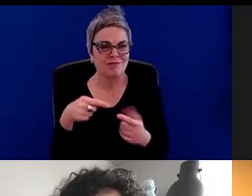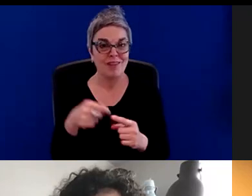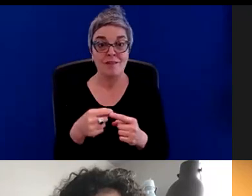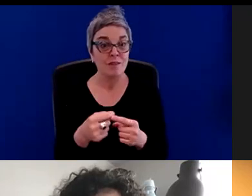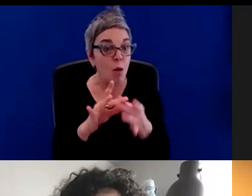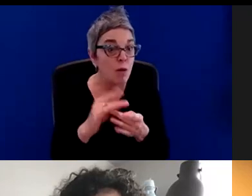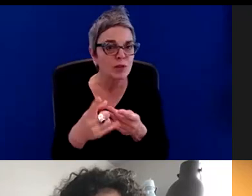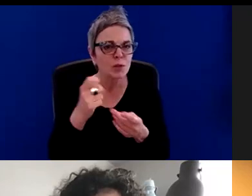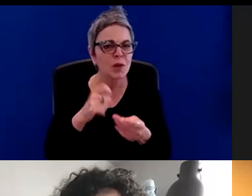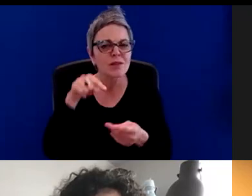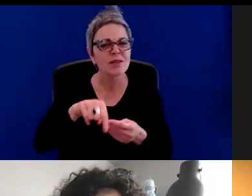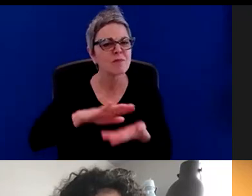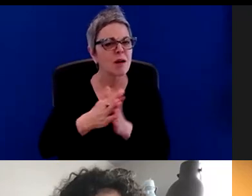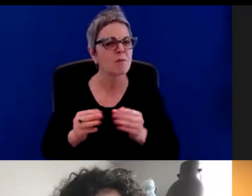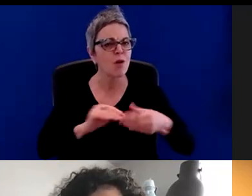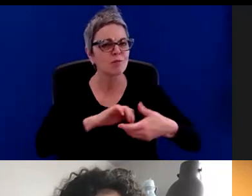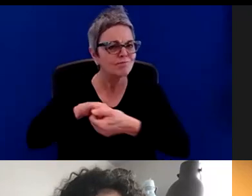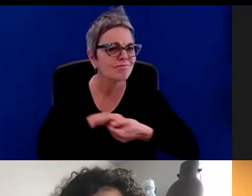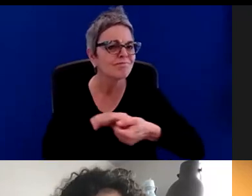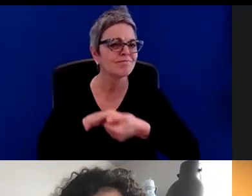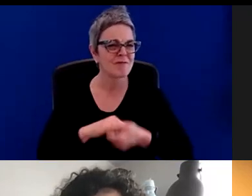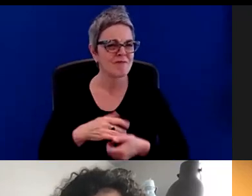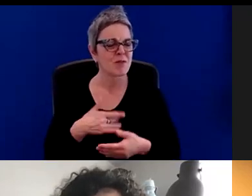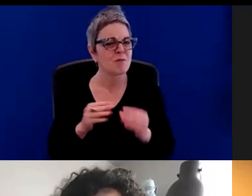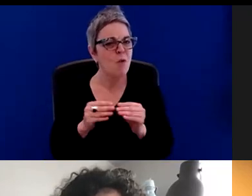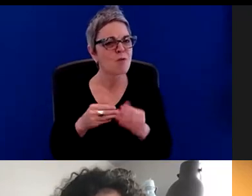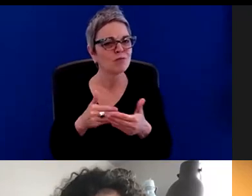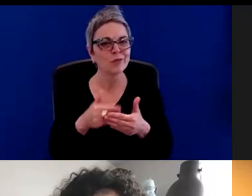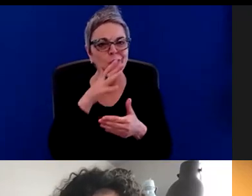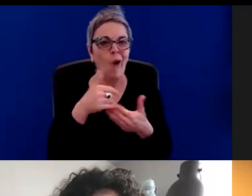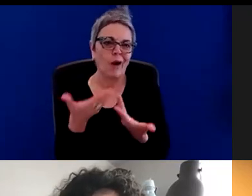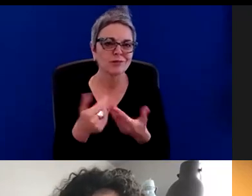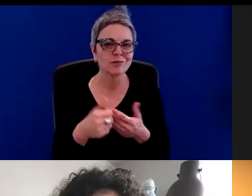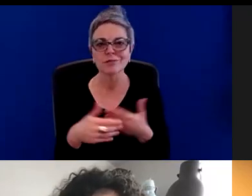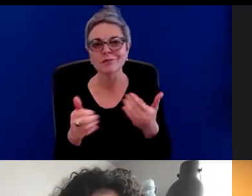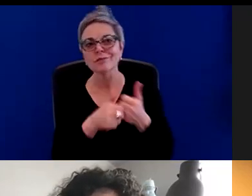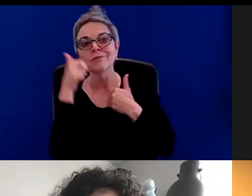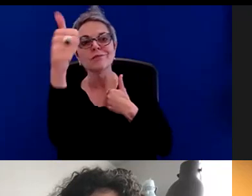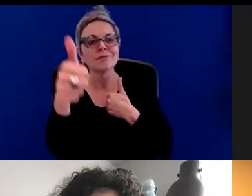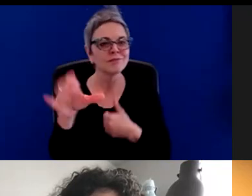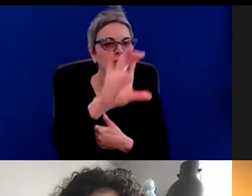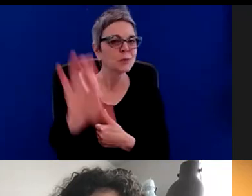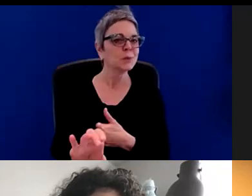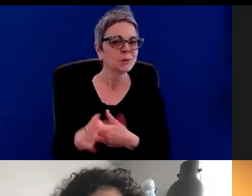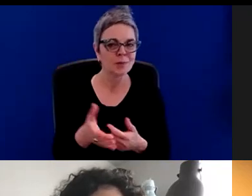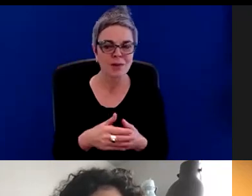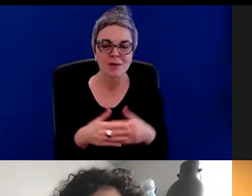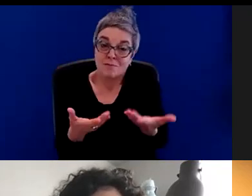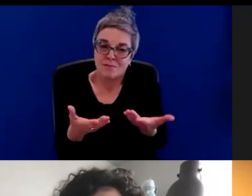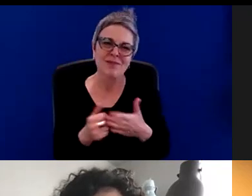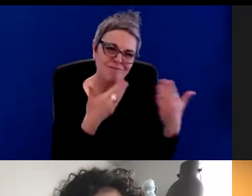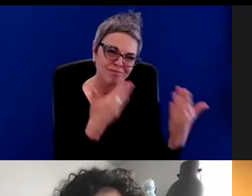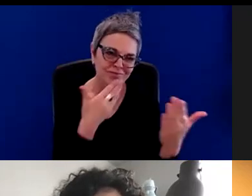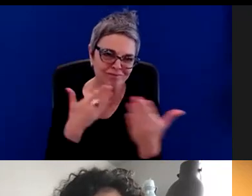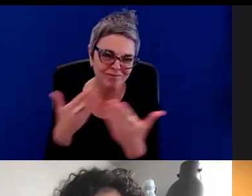and helps to make it feel more intimate. So thank you so much. As we now conclude this networked feminism